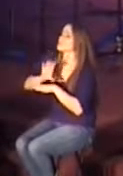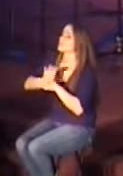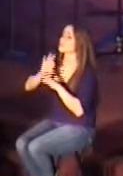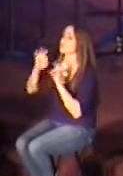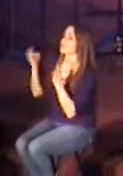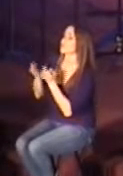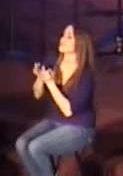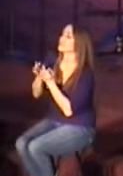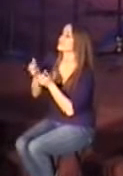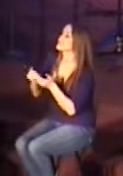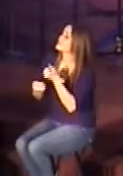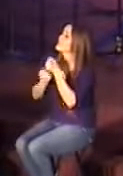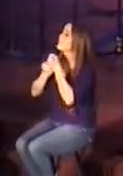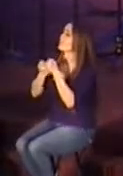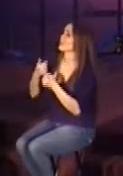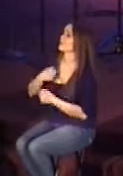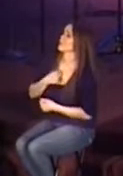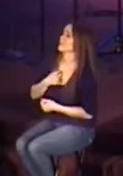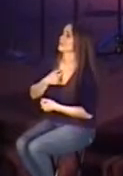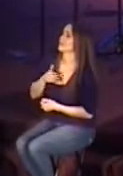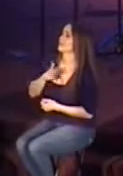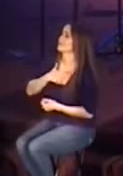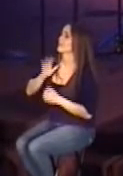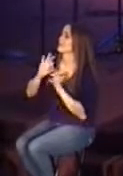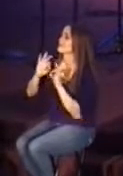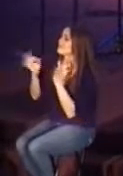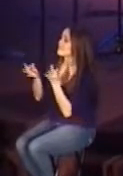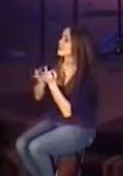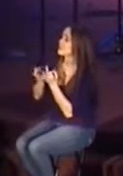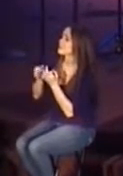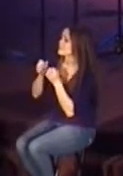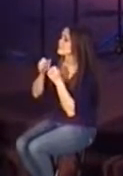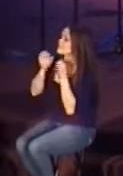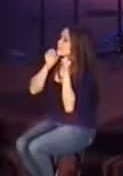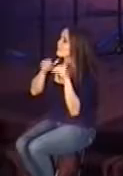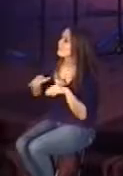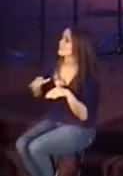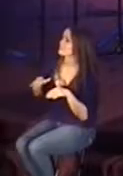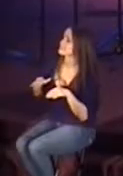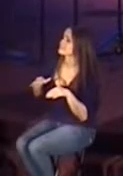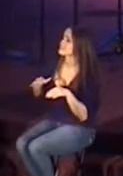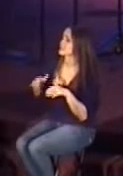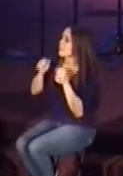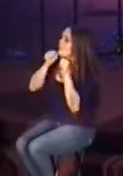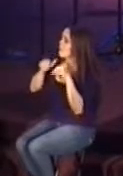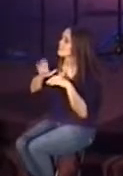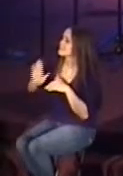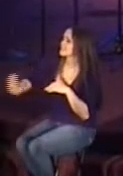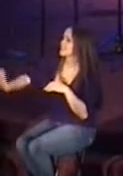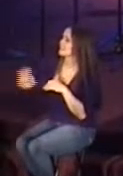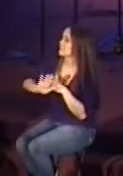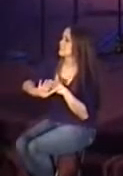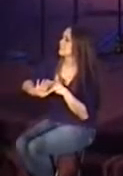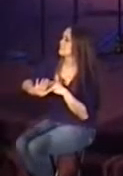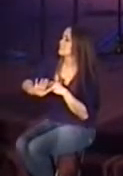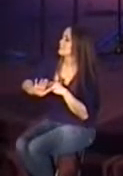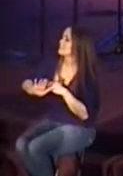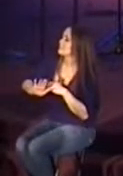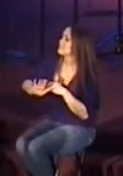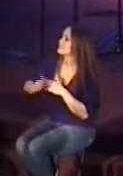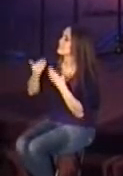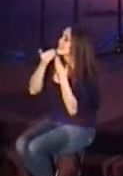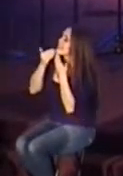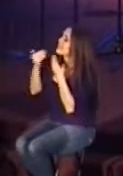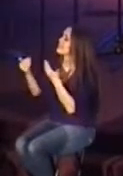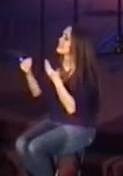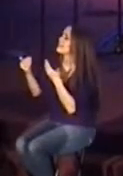and been a blessing to me and my family, and I just ask that you would be a blessing to them. Father, this morning I thank